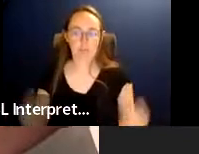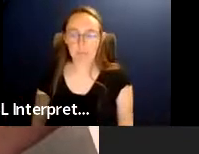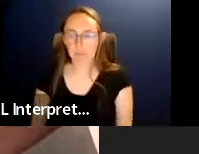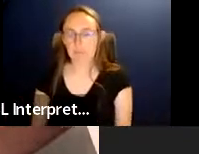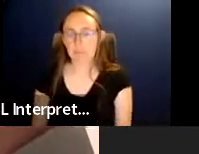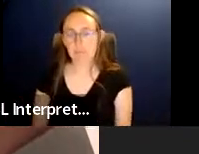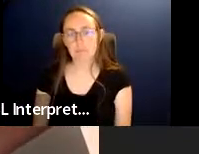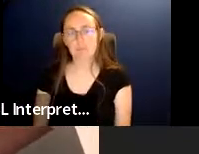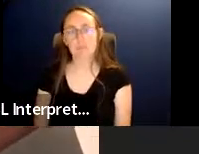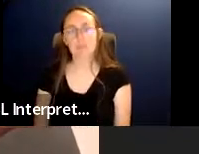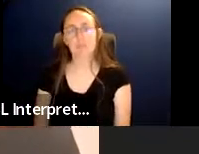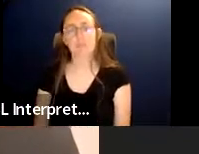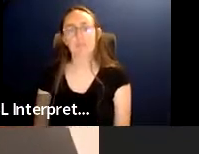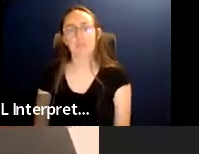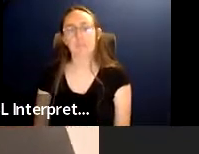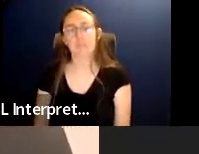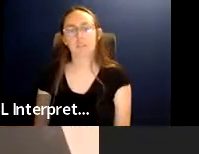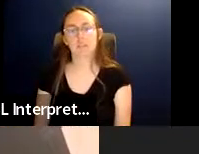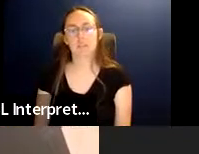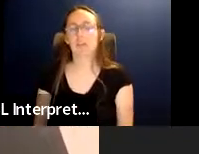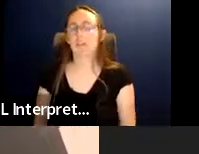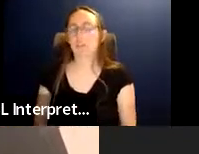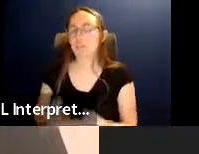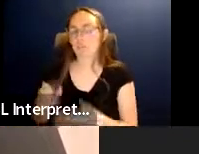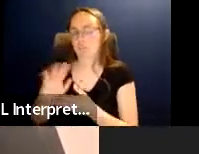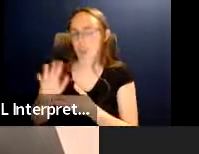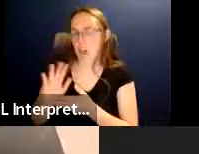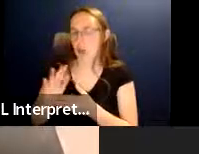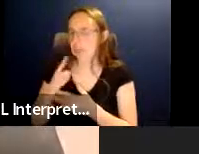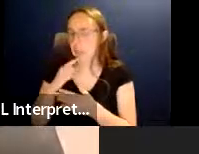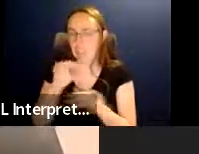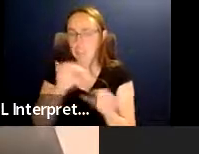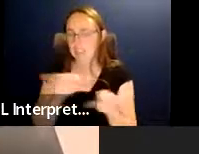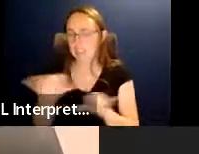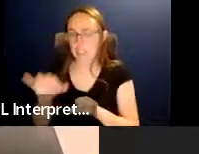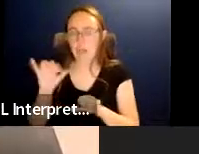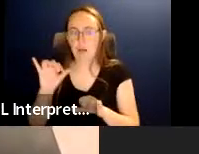To remove the backings